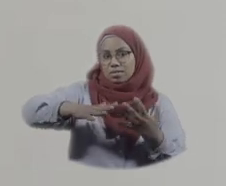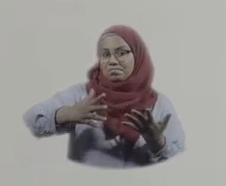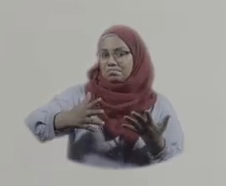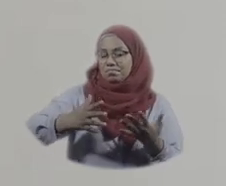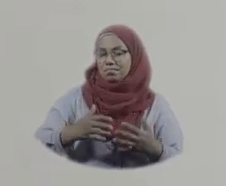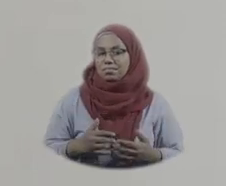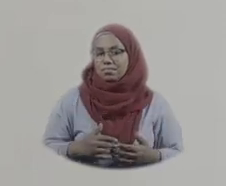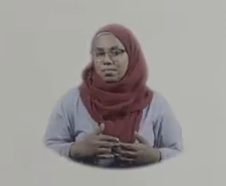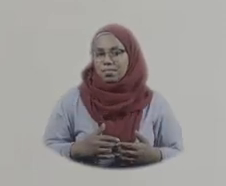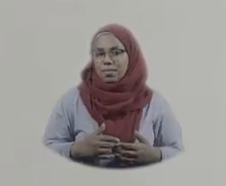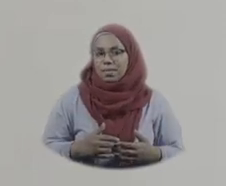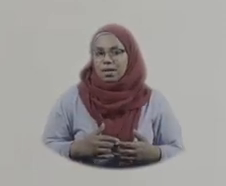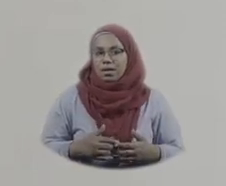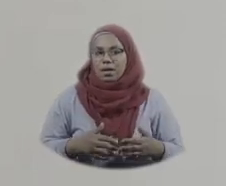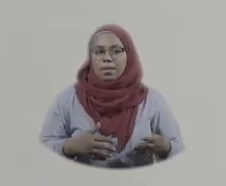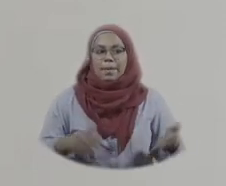social